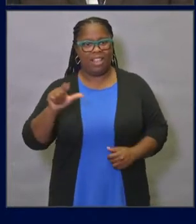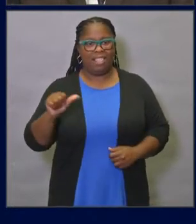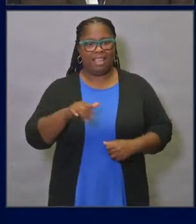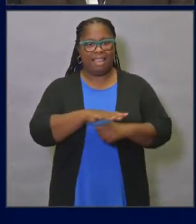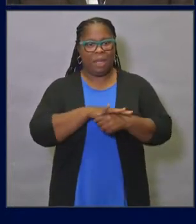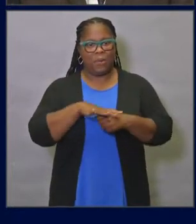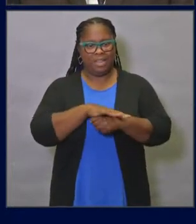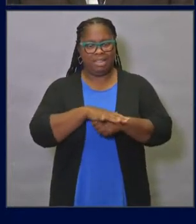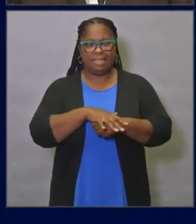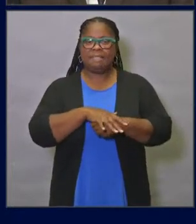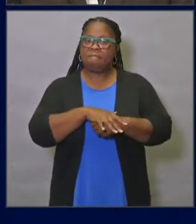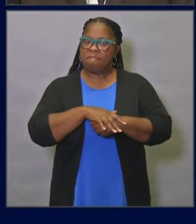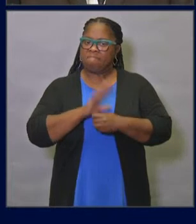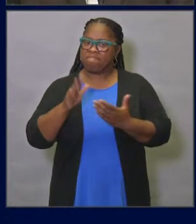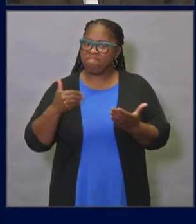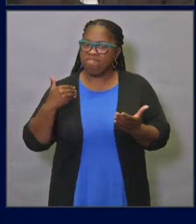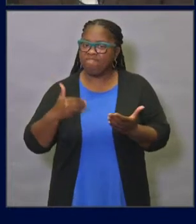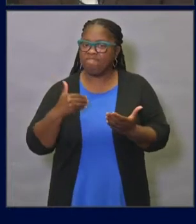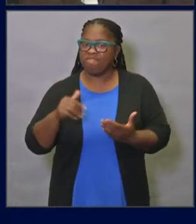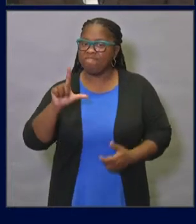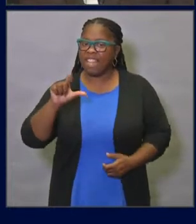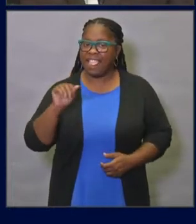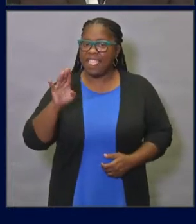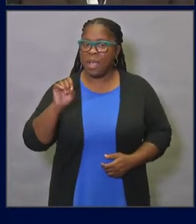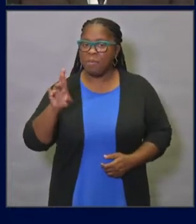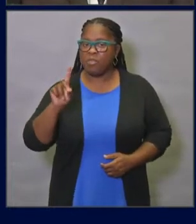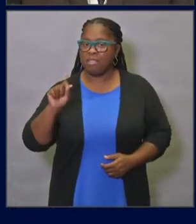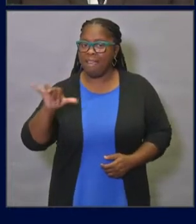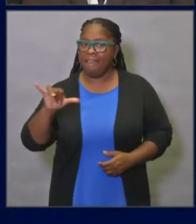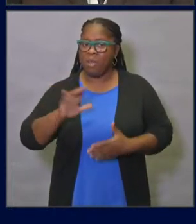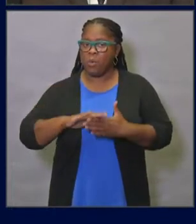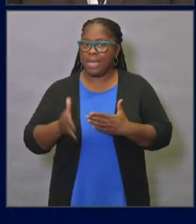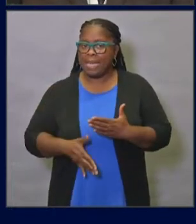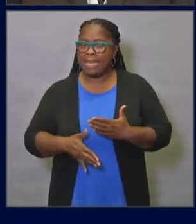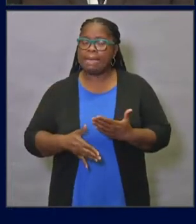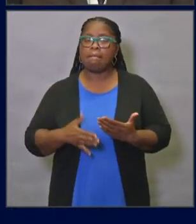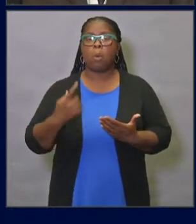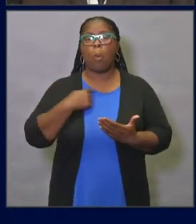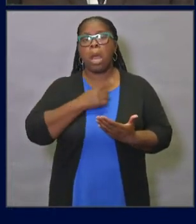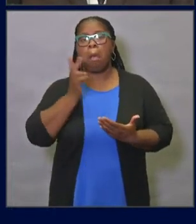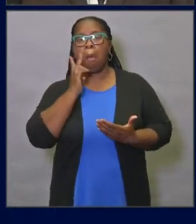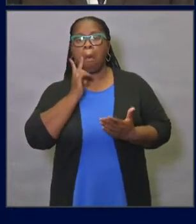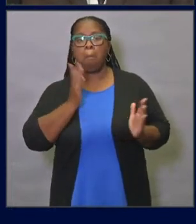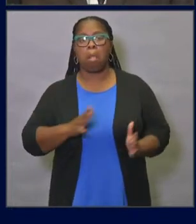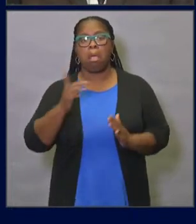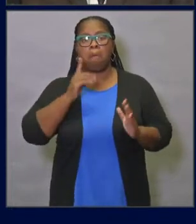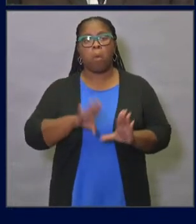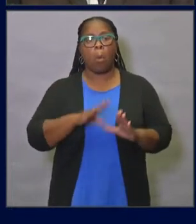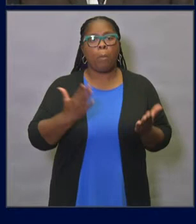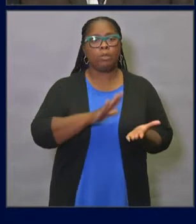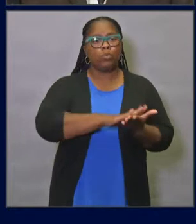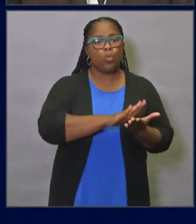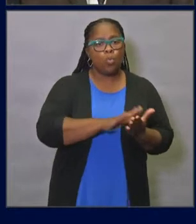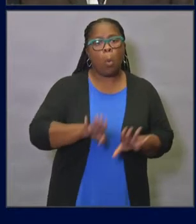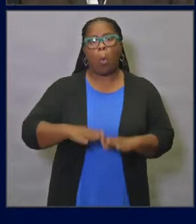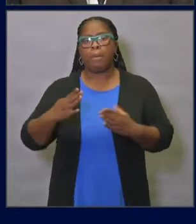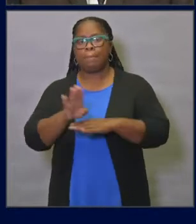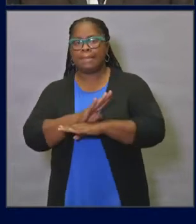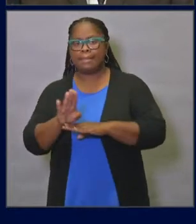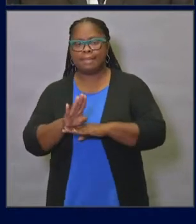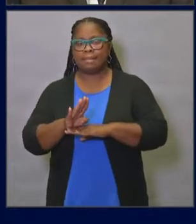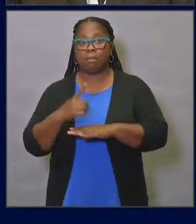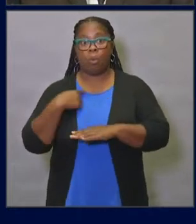Labor Day weekend and as we plan how our county will reopen schools and more businesses, we must look at the lessons learned from